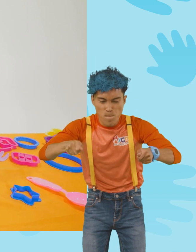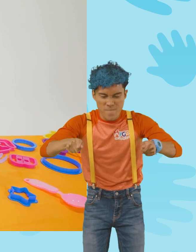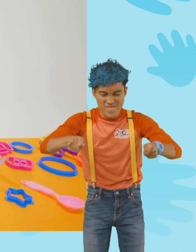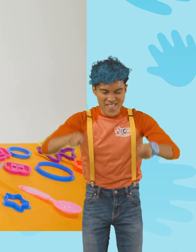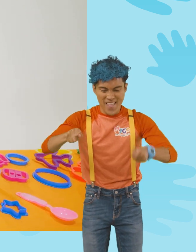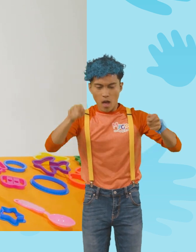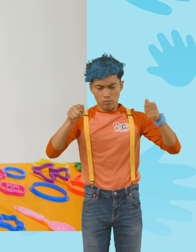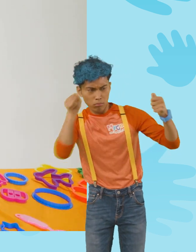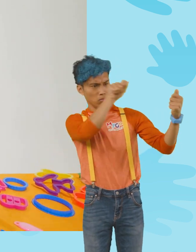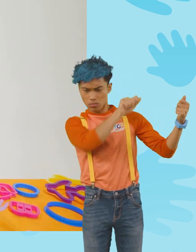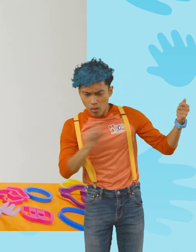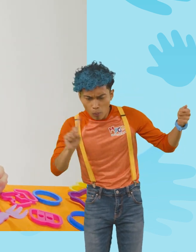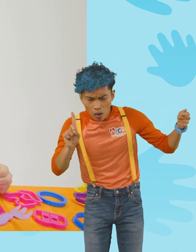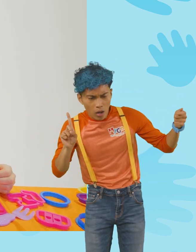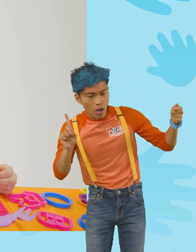Where'd it go?